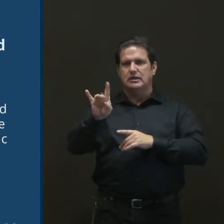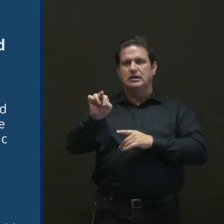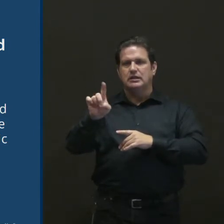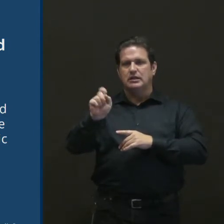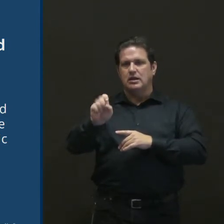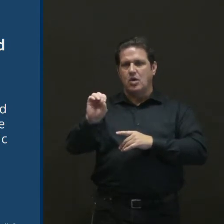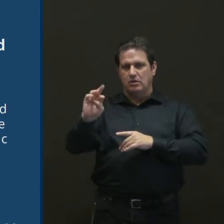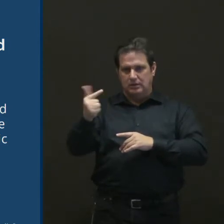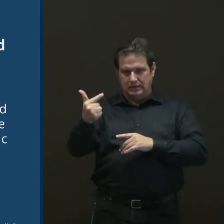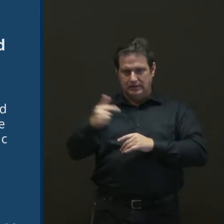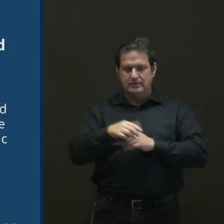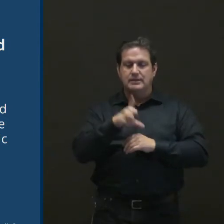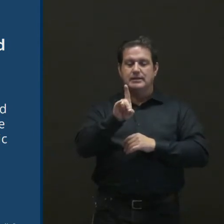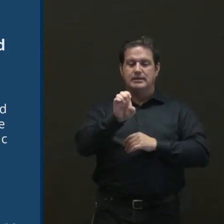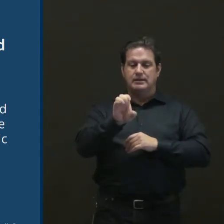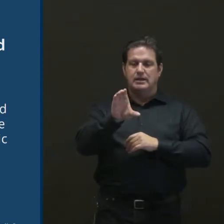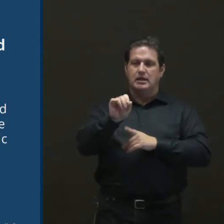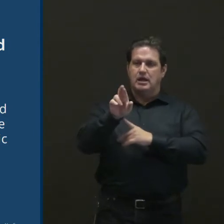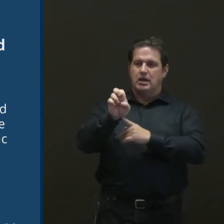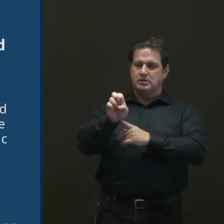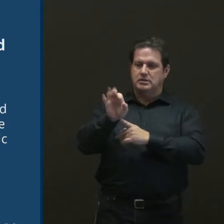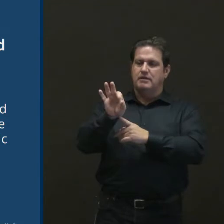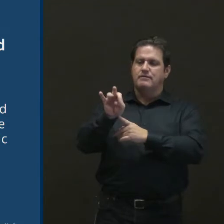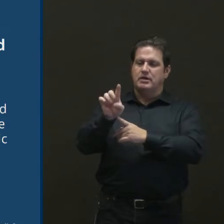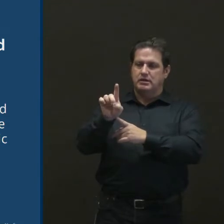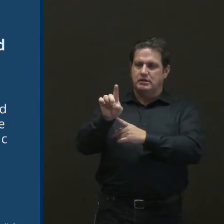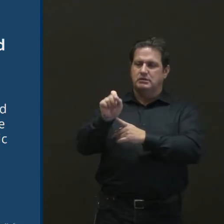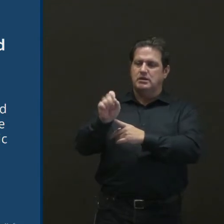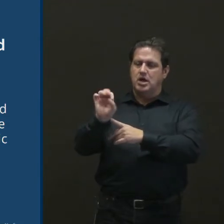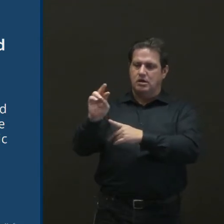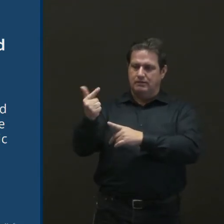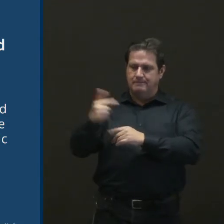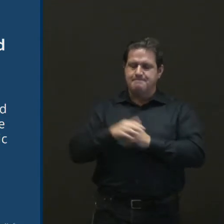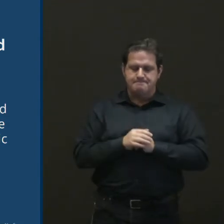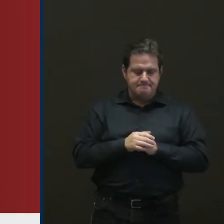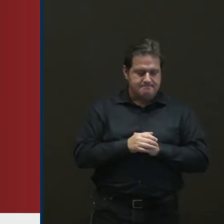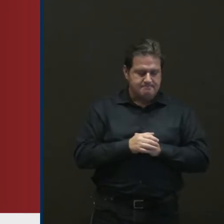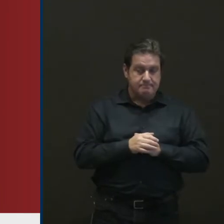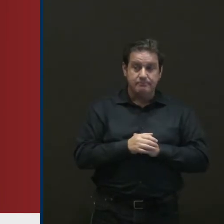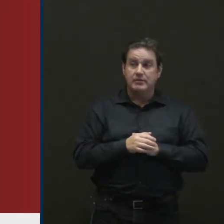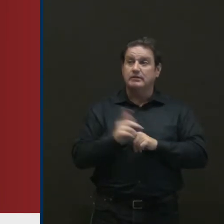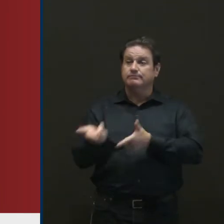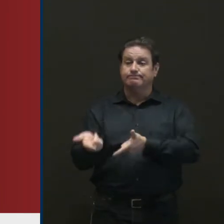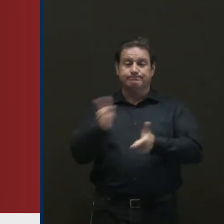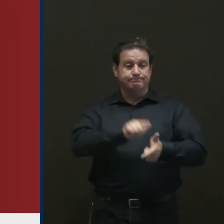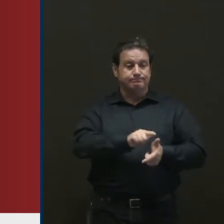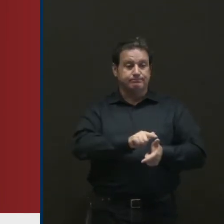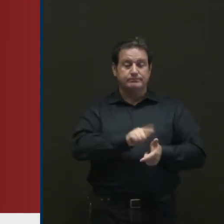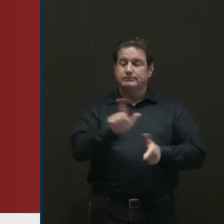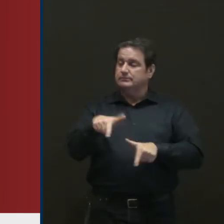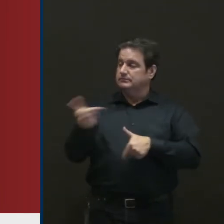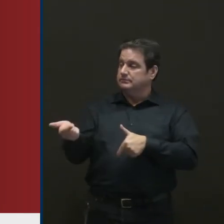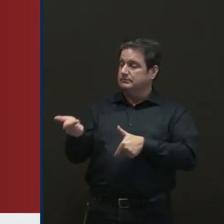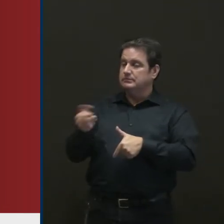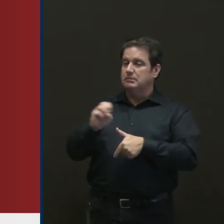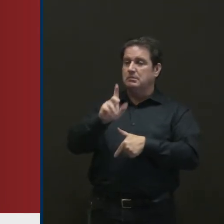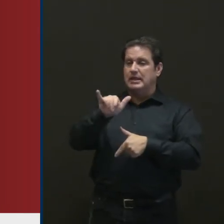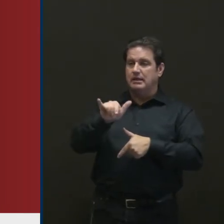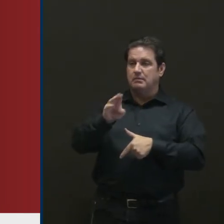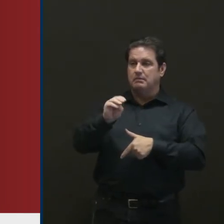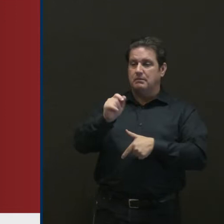de.caresfund.org. That's de.caresfund.org. And with that, I'm going to turn it over to Secretary Molly